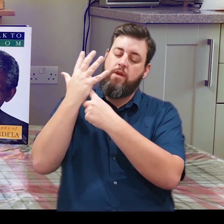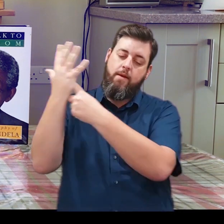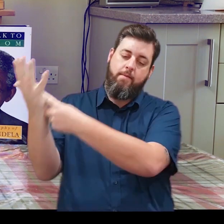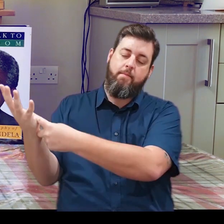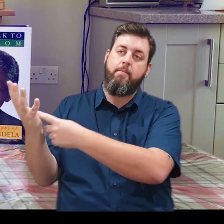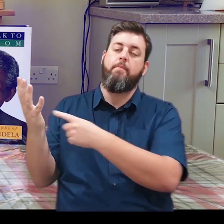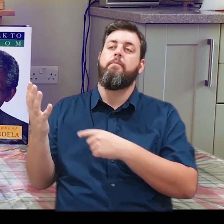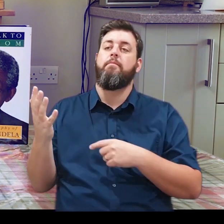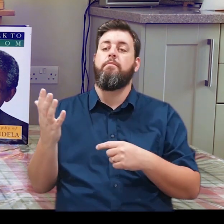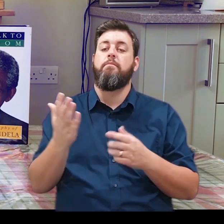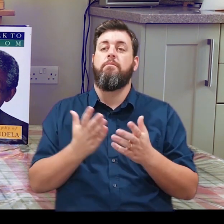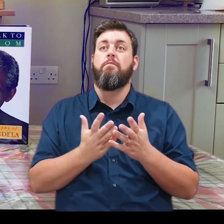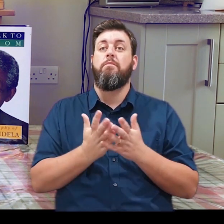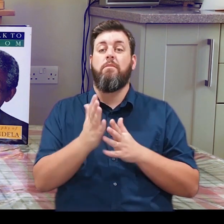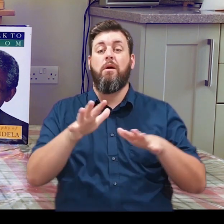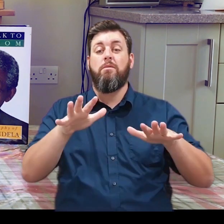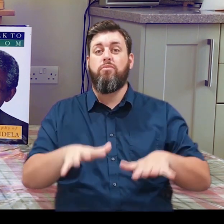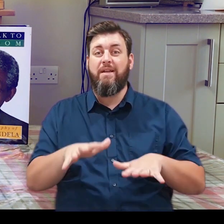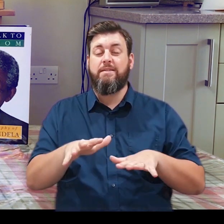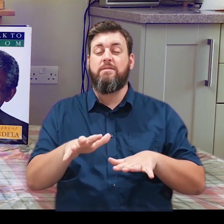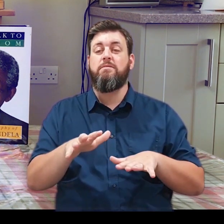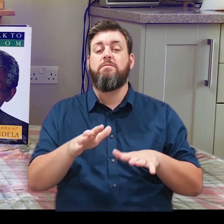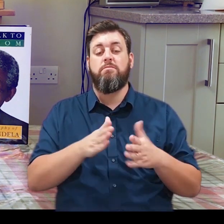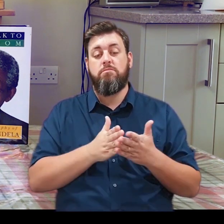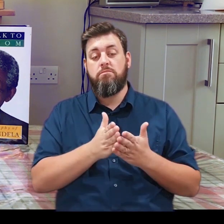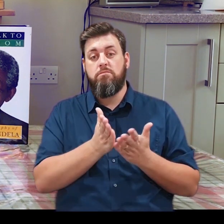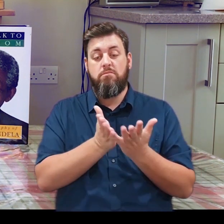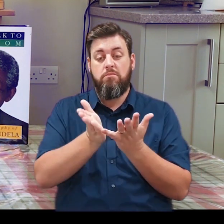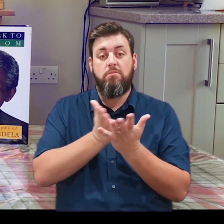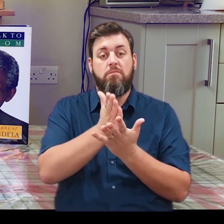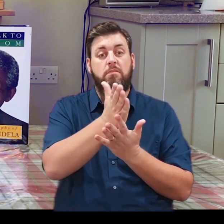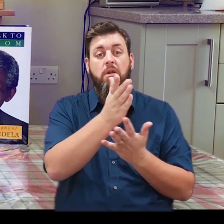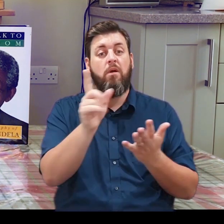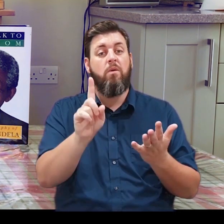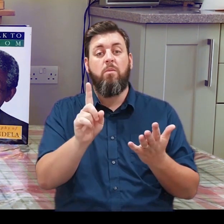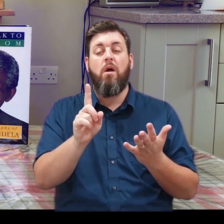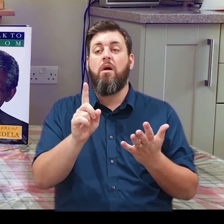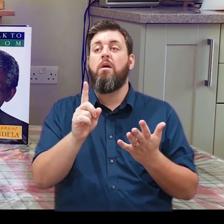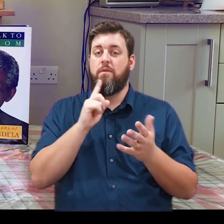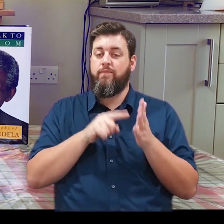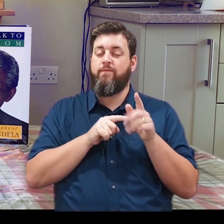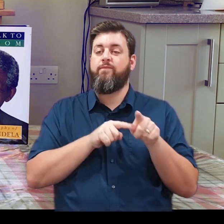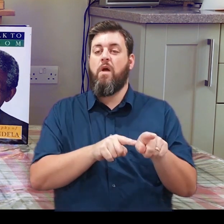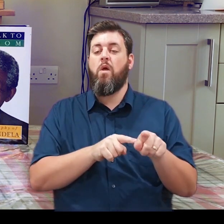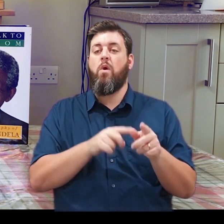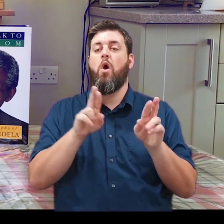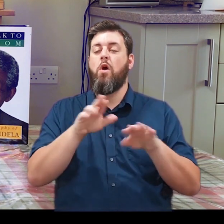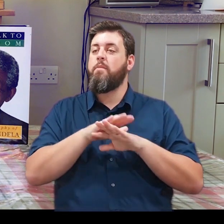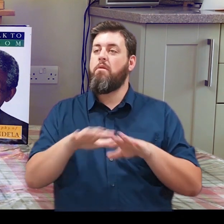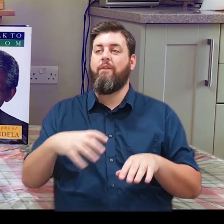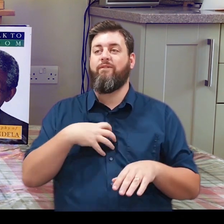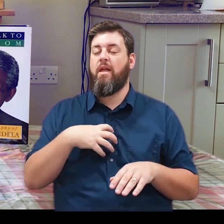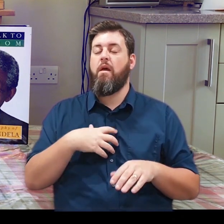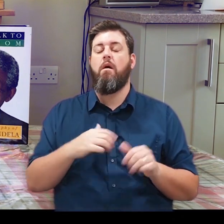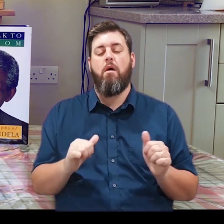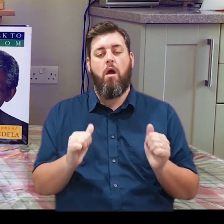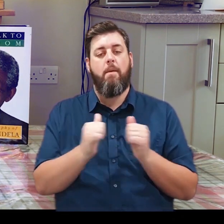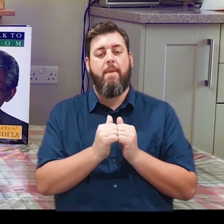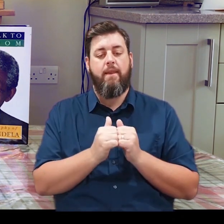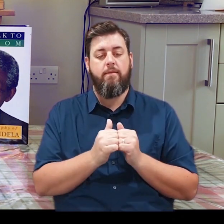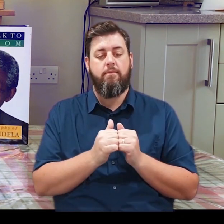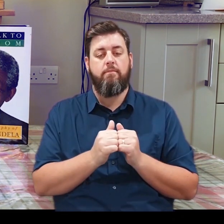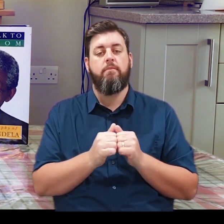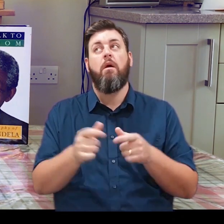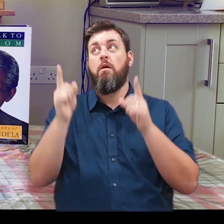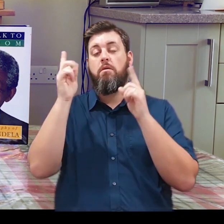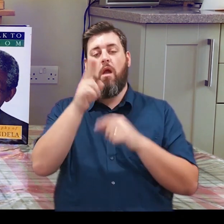we make today reflect our hopes, not our fears. Amen. May God